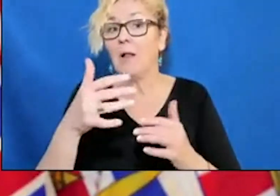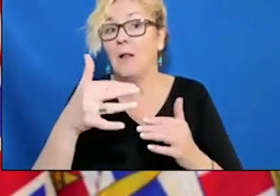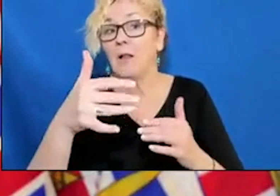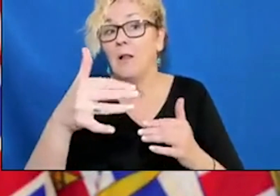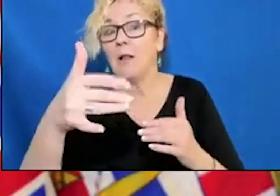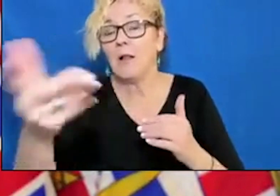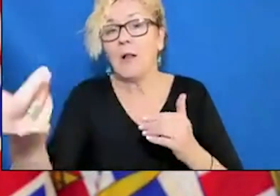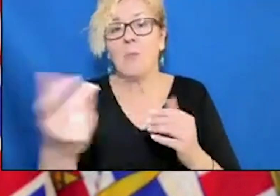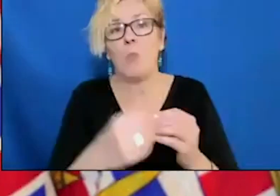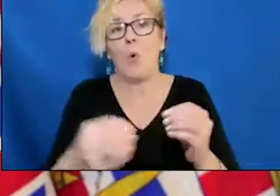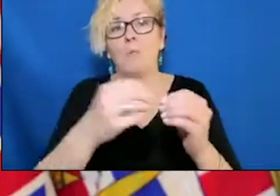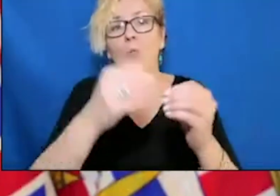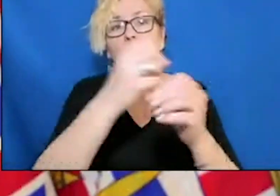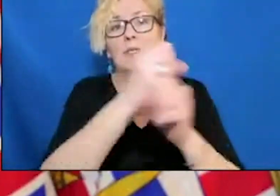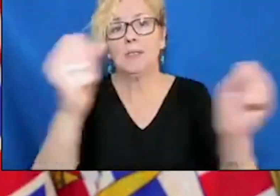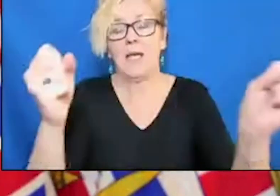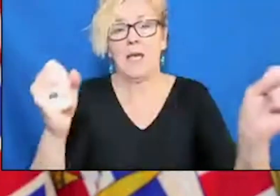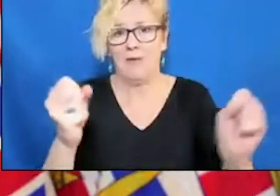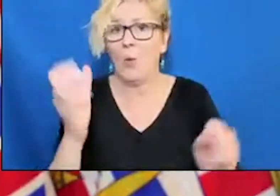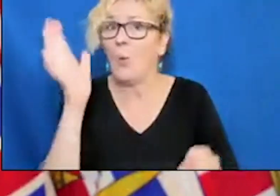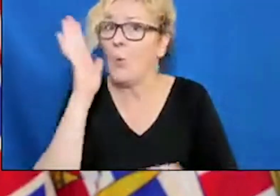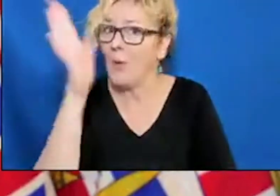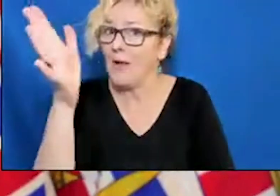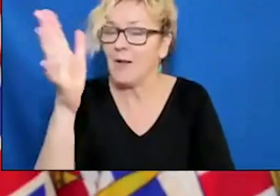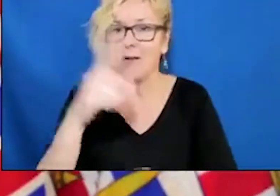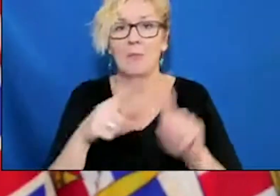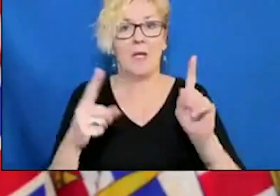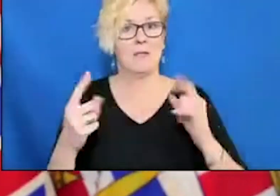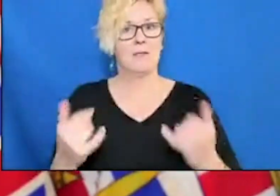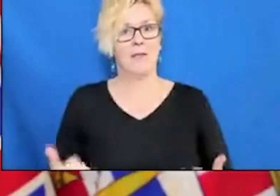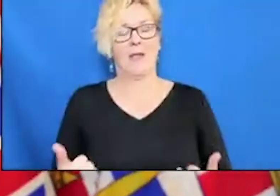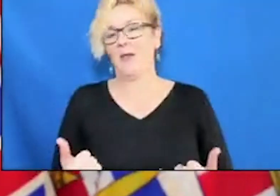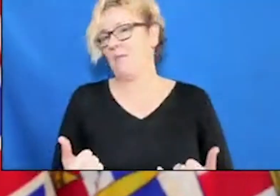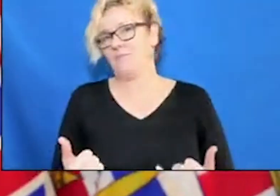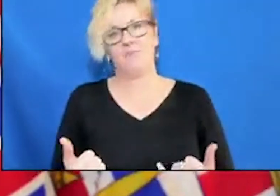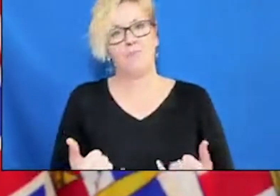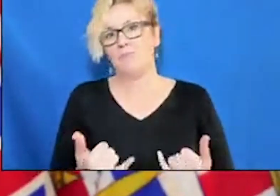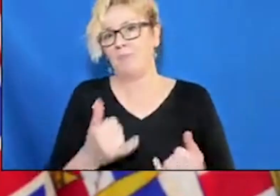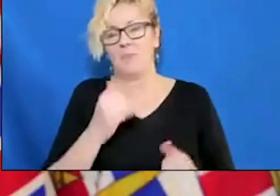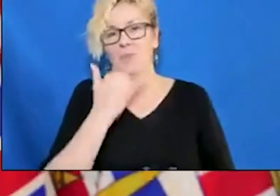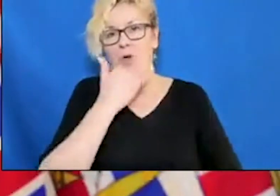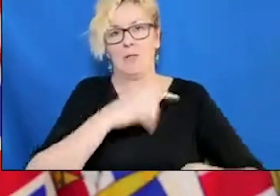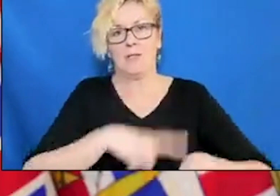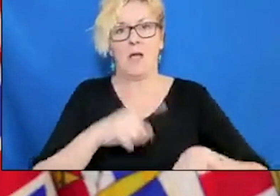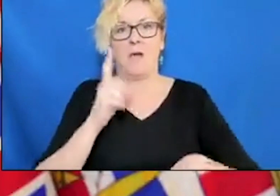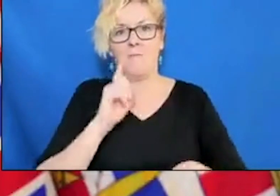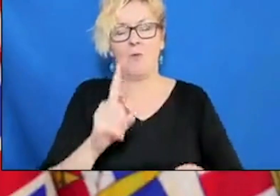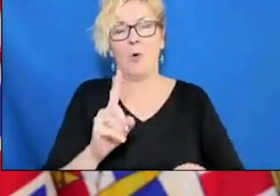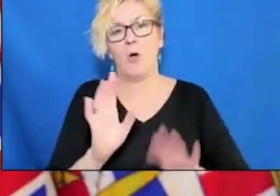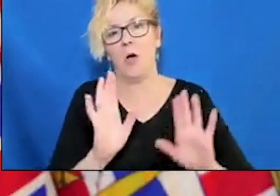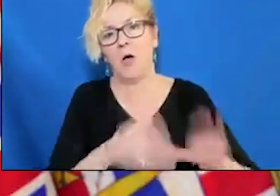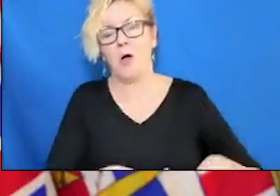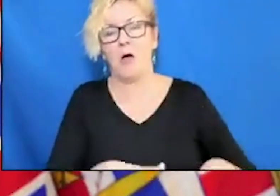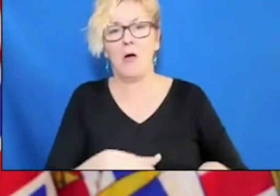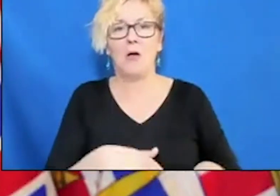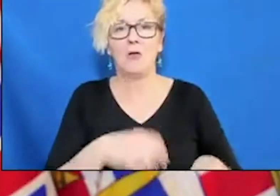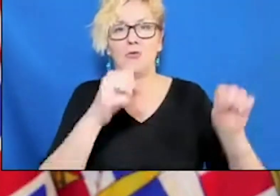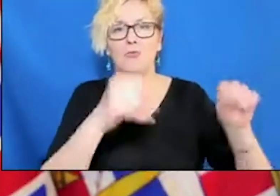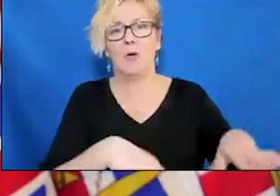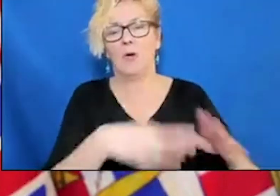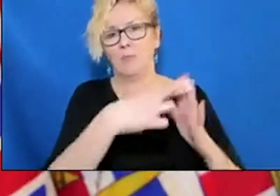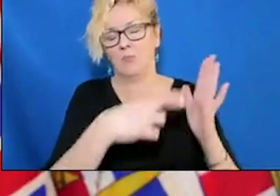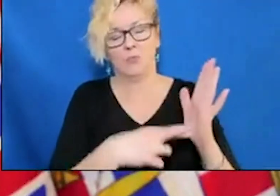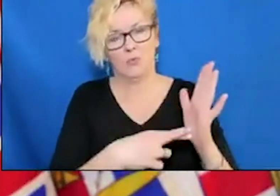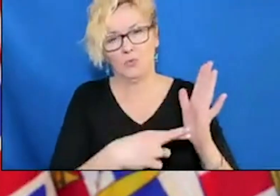safety plans. But we are also seeing transmission in that spills over into places